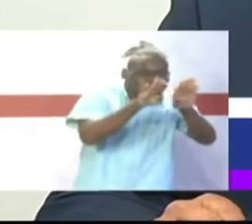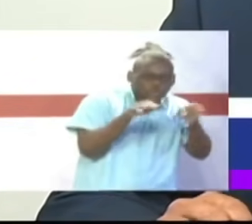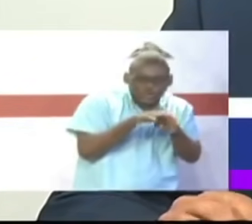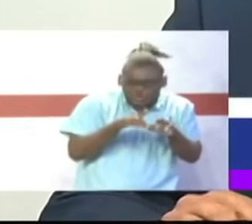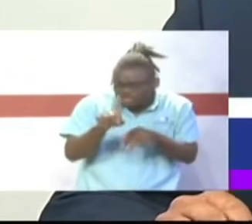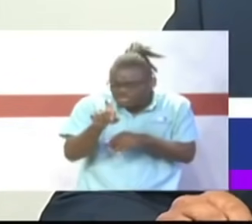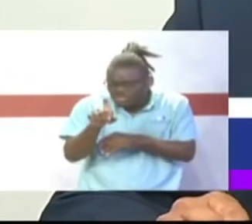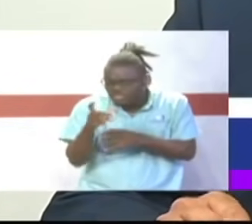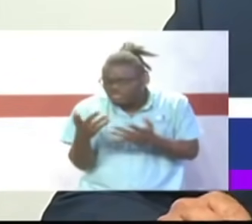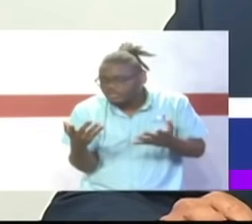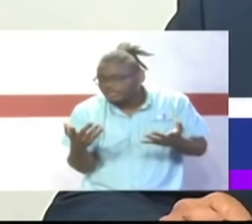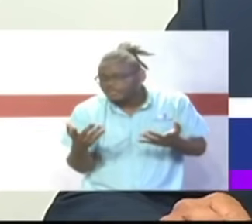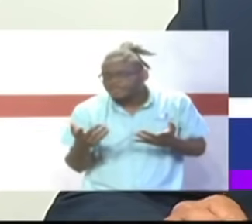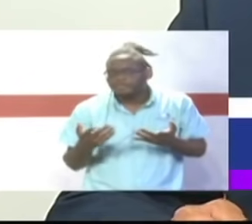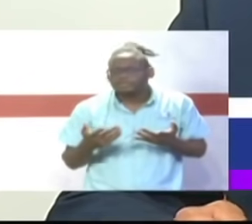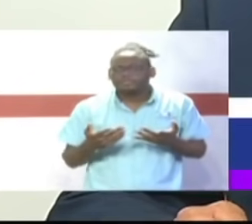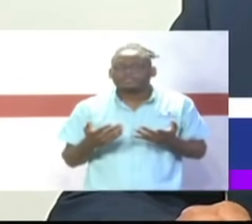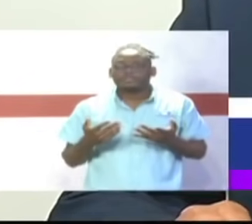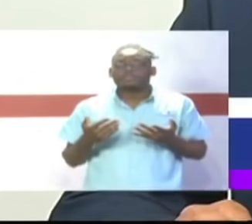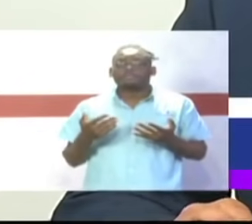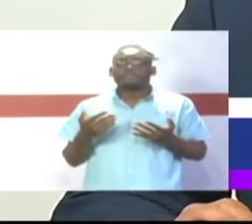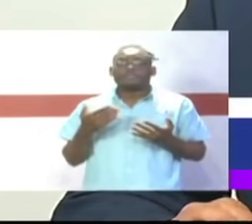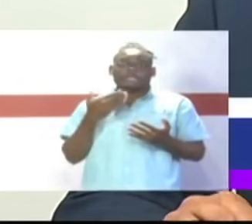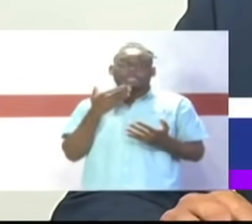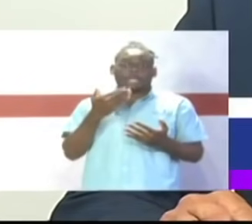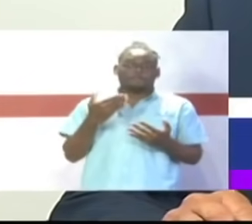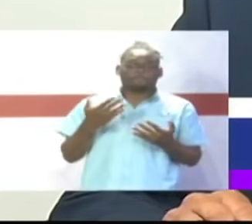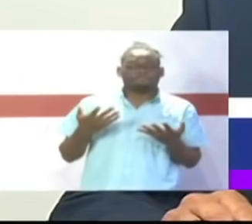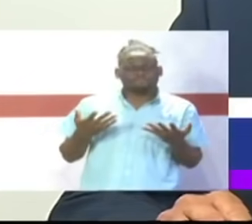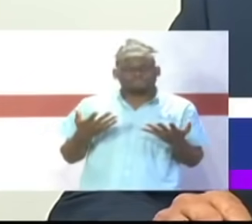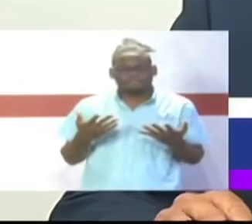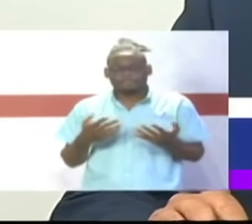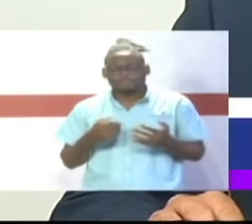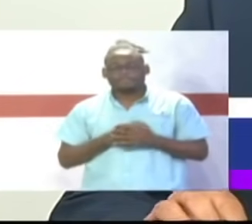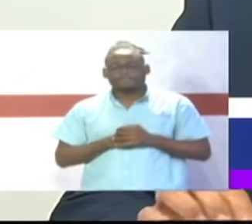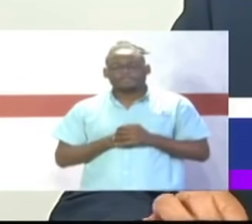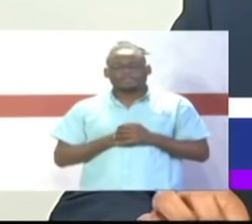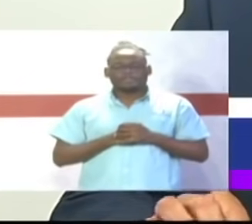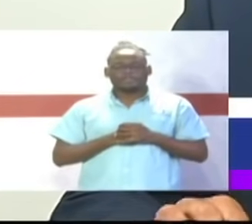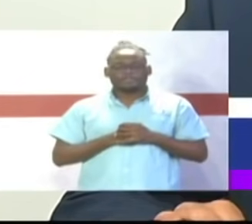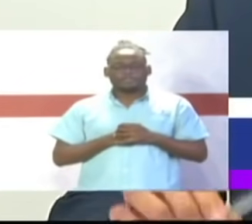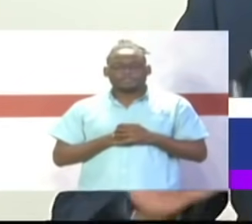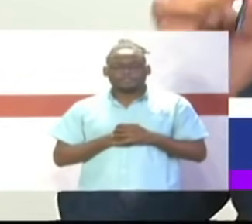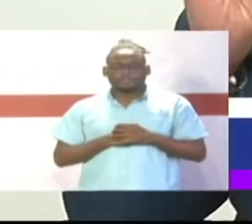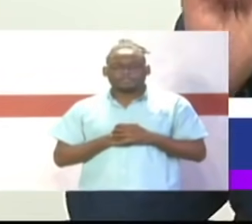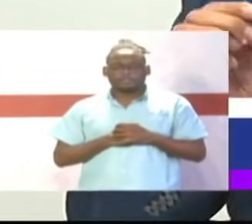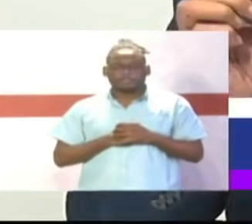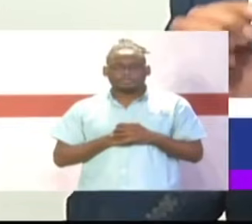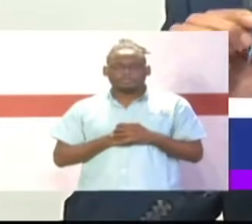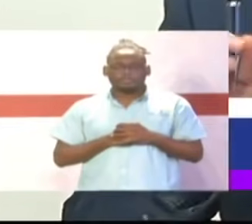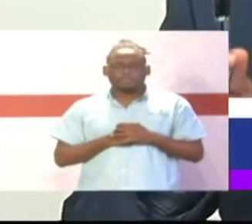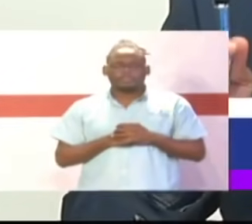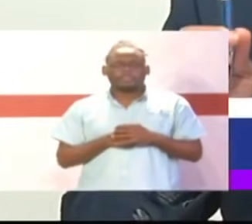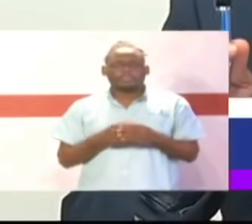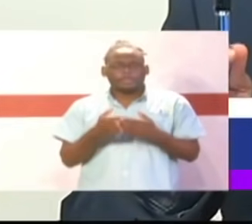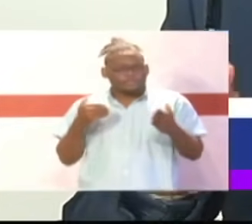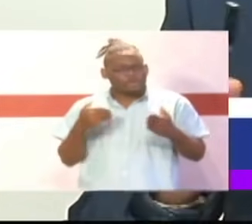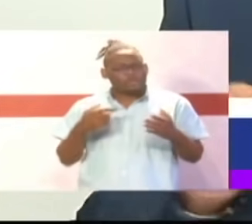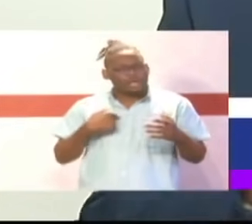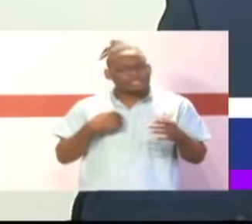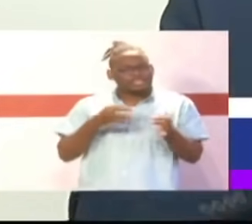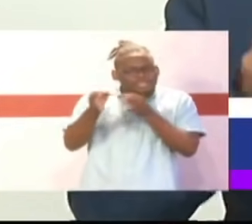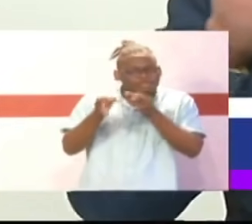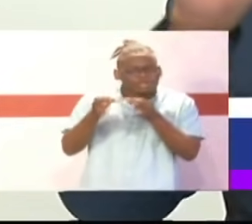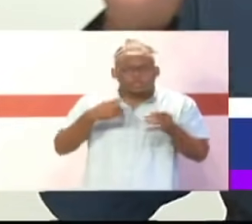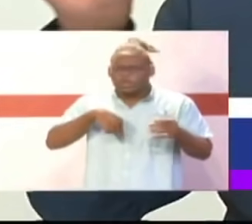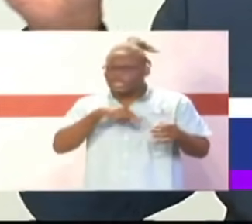as we have said on these platforms whenever we ask, we don't only look at any one data set. We